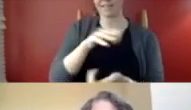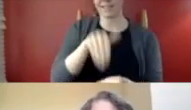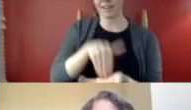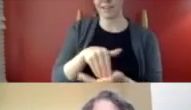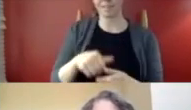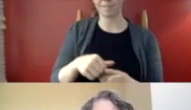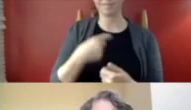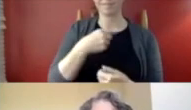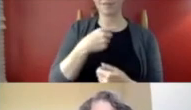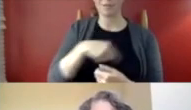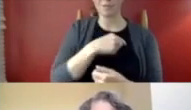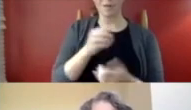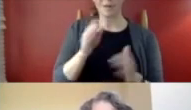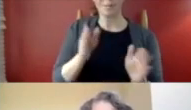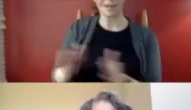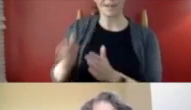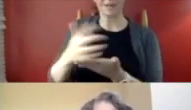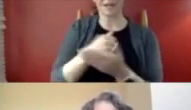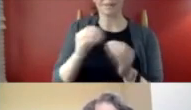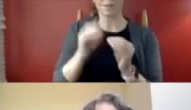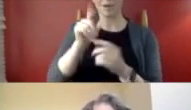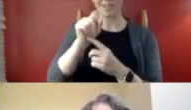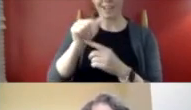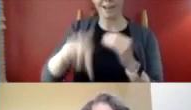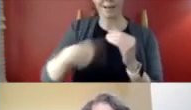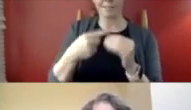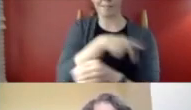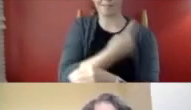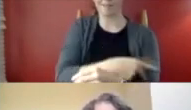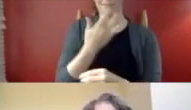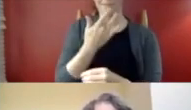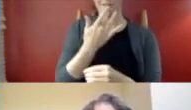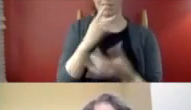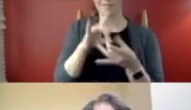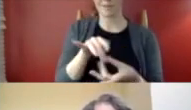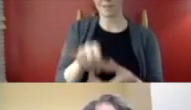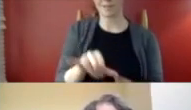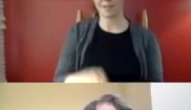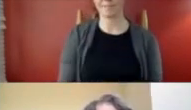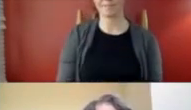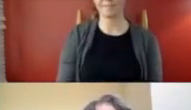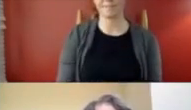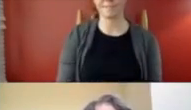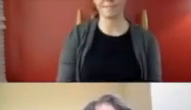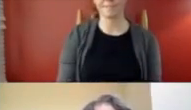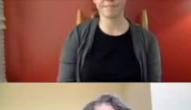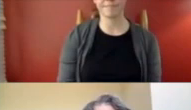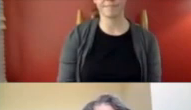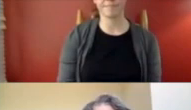to learn more about patient preferences in this regard. Next slide, please.